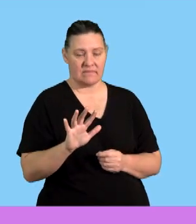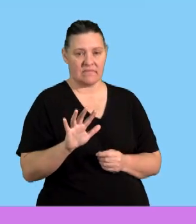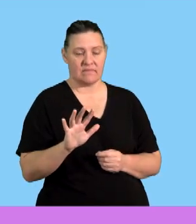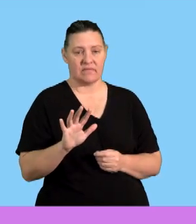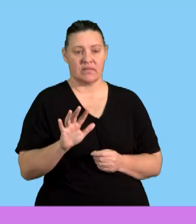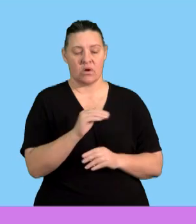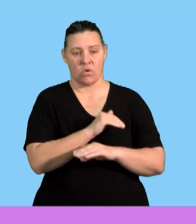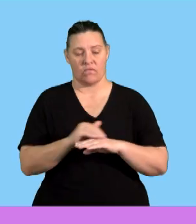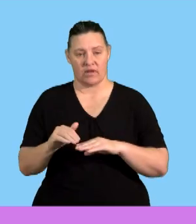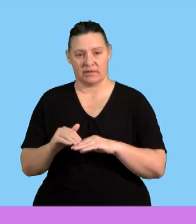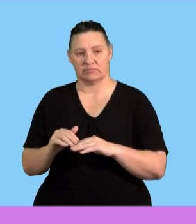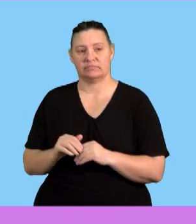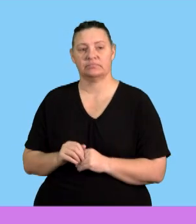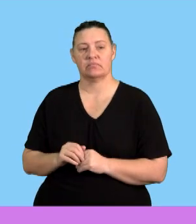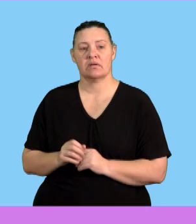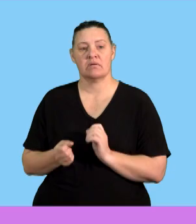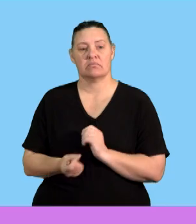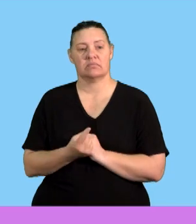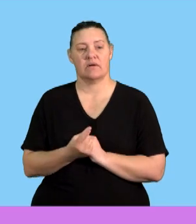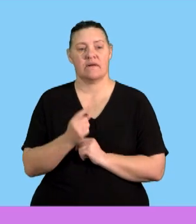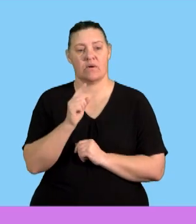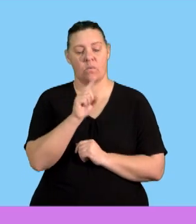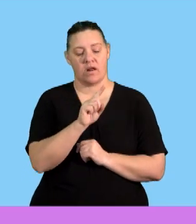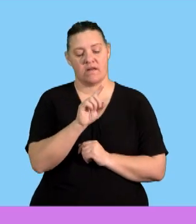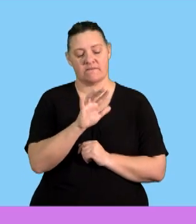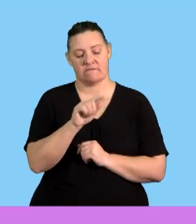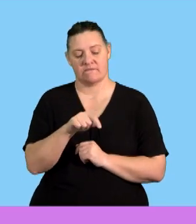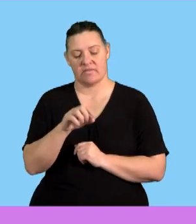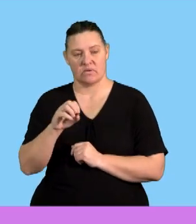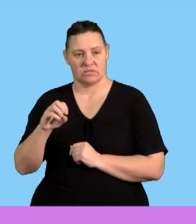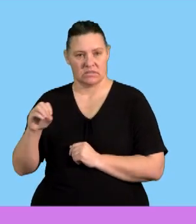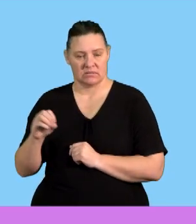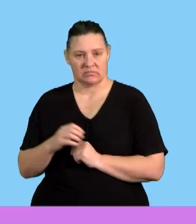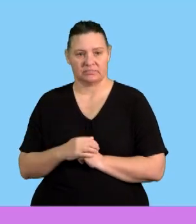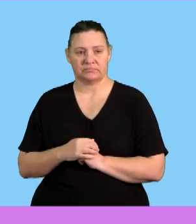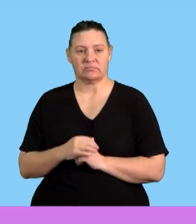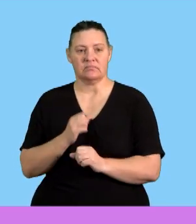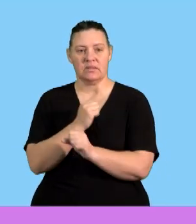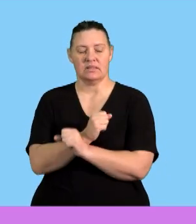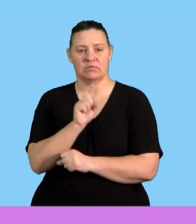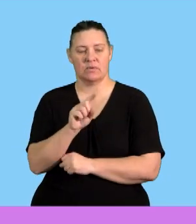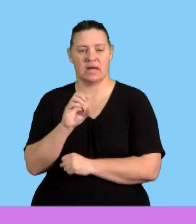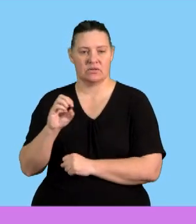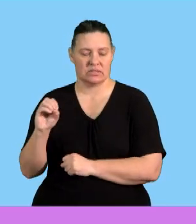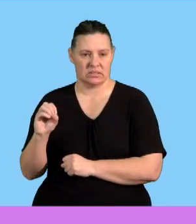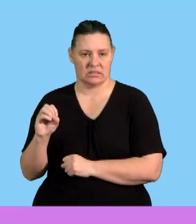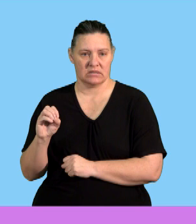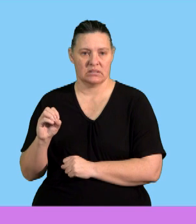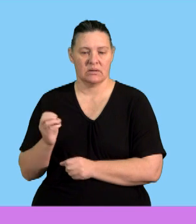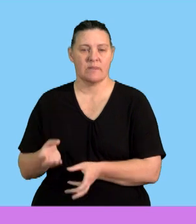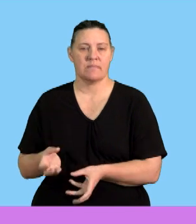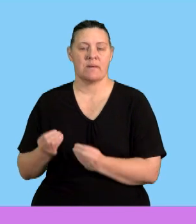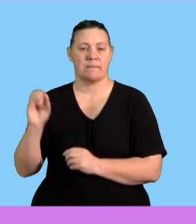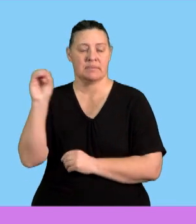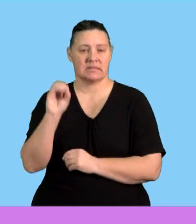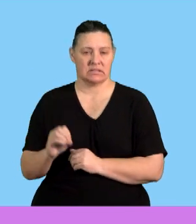1,275, over my initial value, 15,000, times 100 to get it